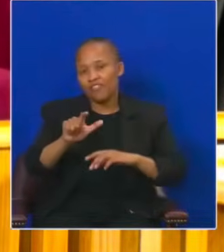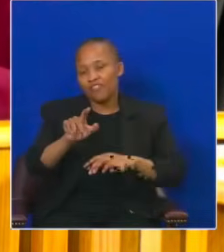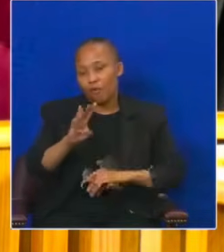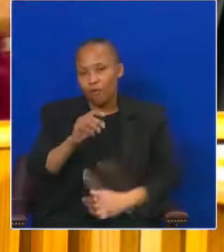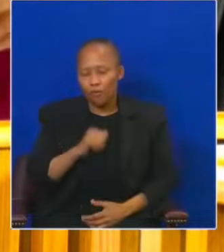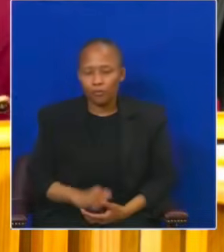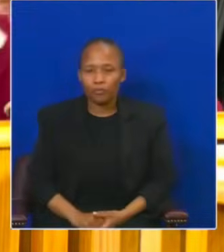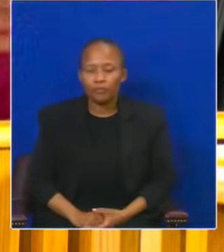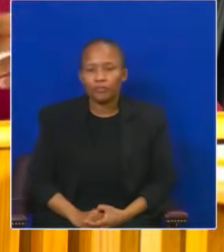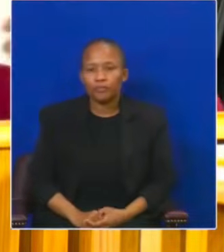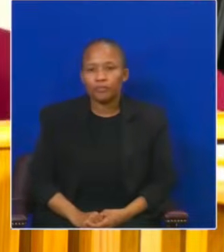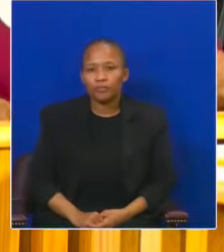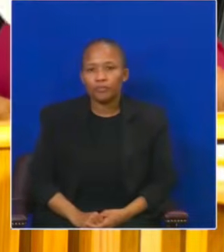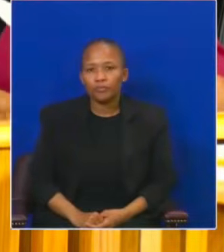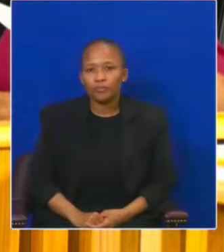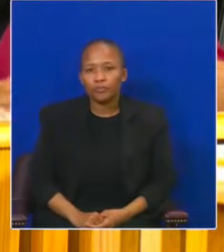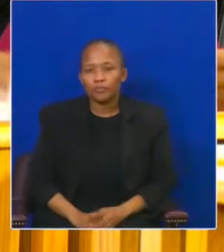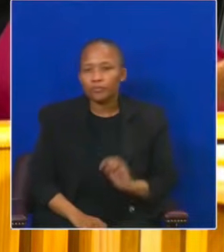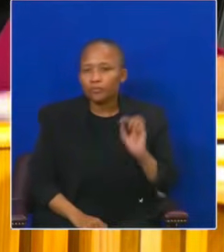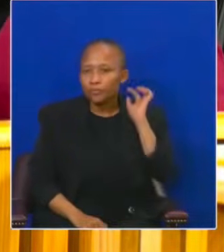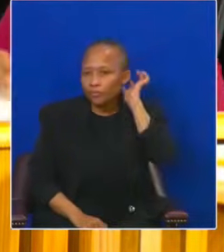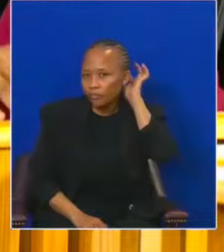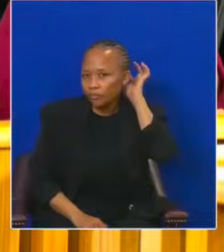Thank you, Commissioners.